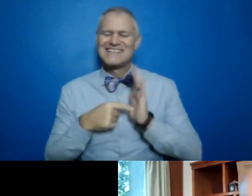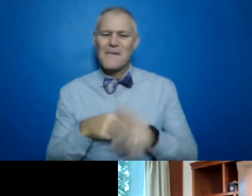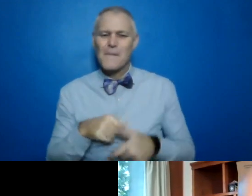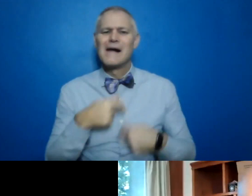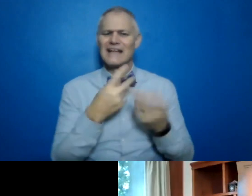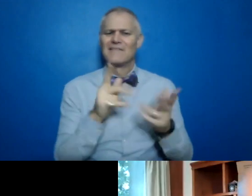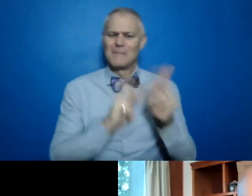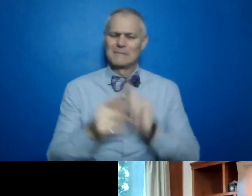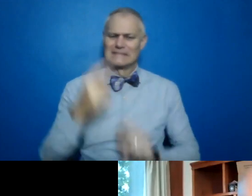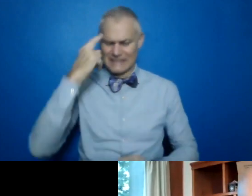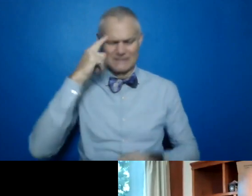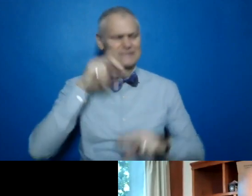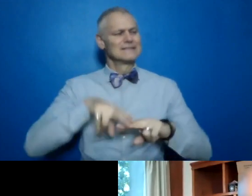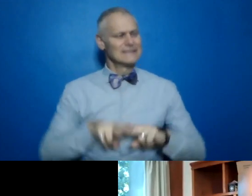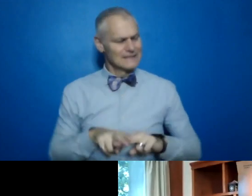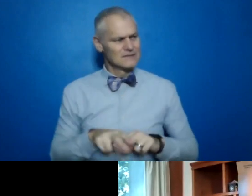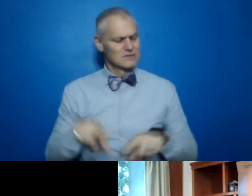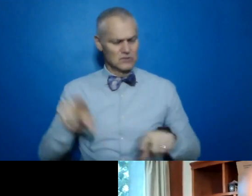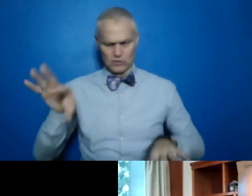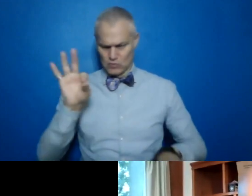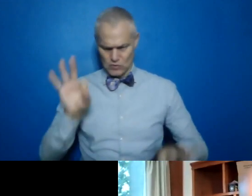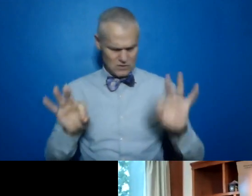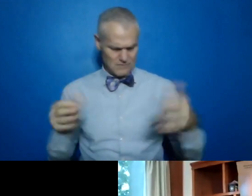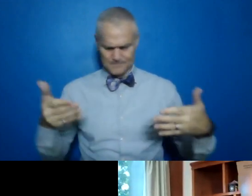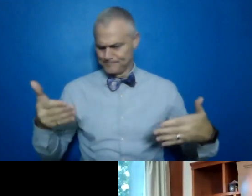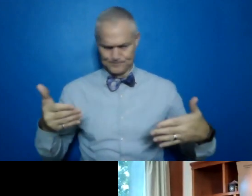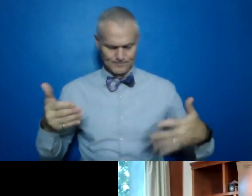time to sit with the choice. Because